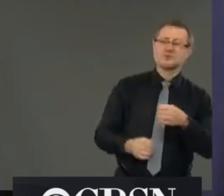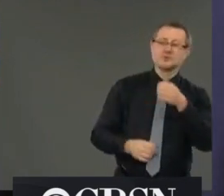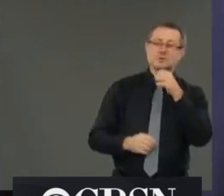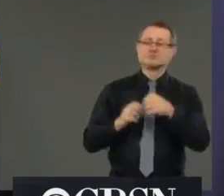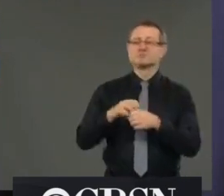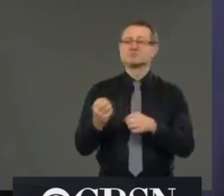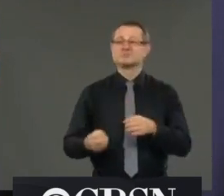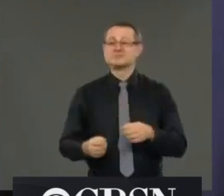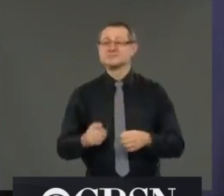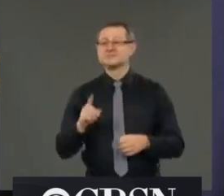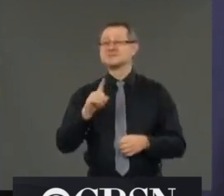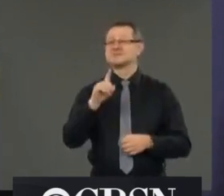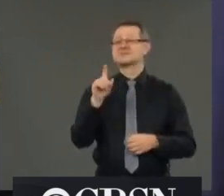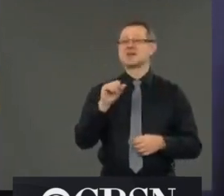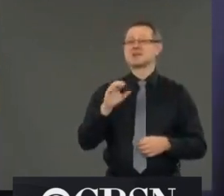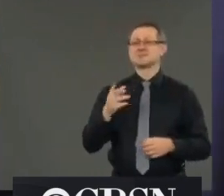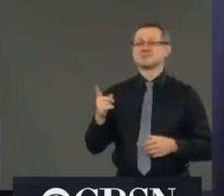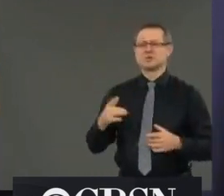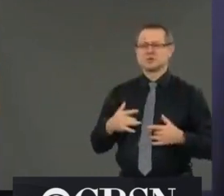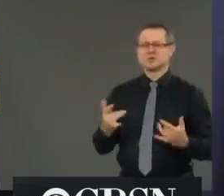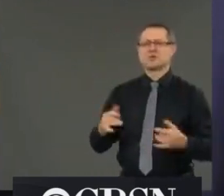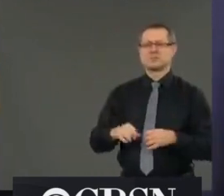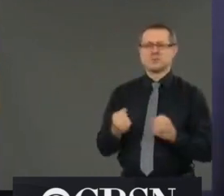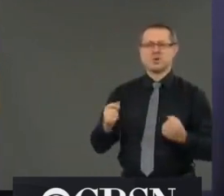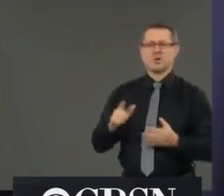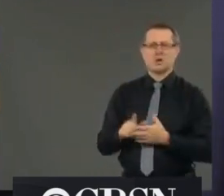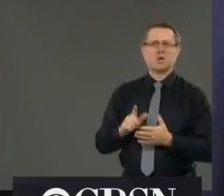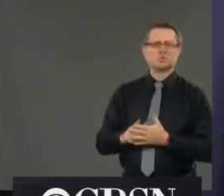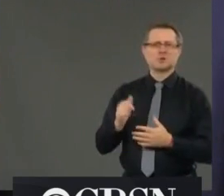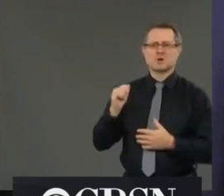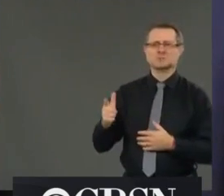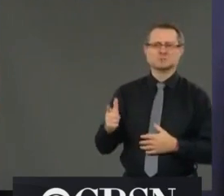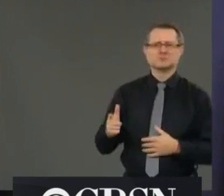time. But it is illegal.